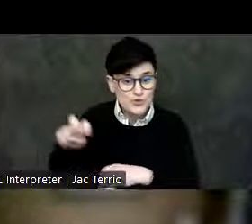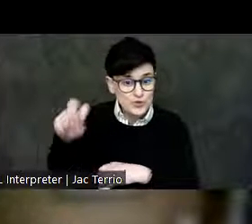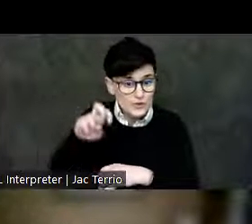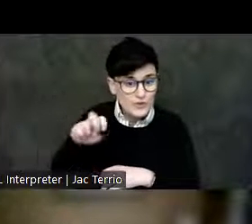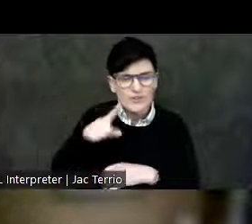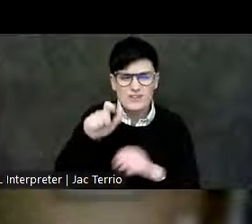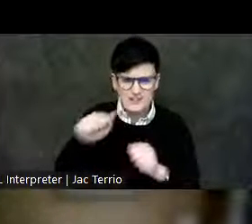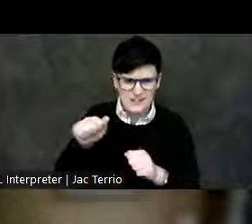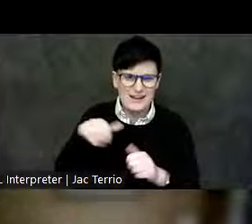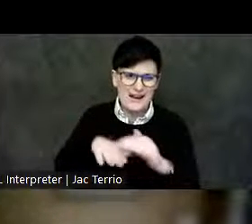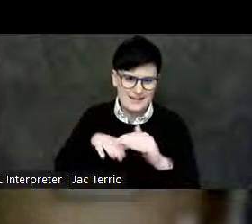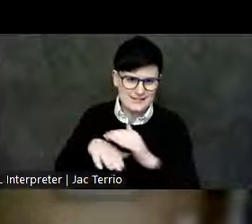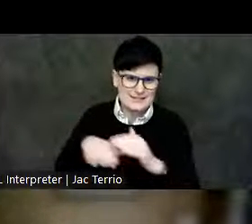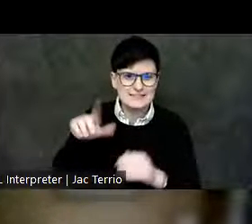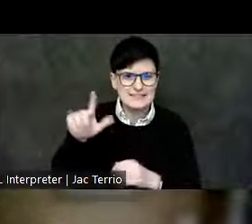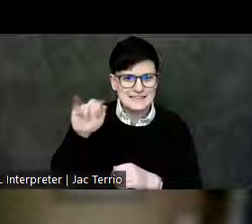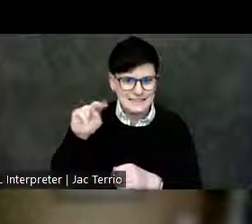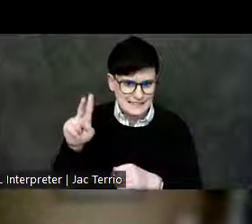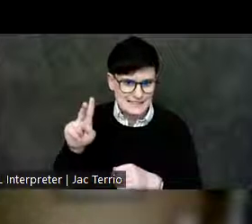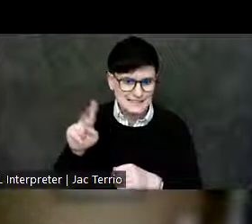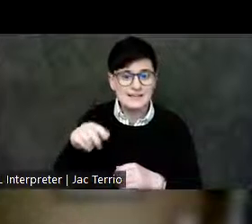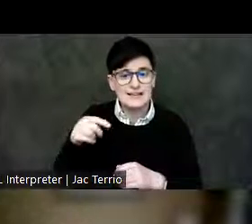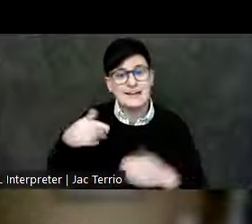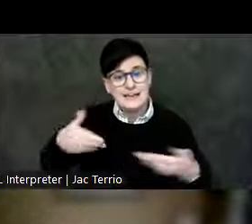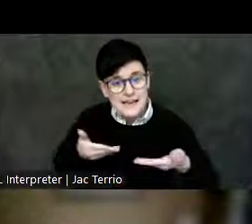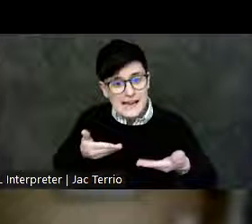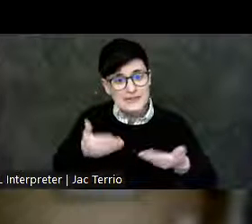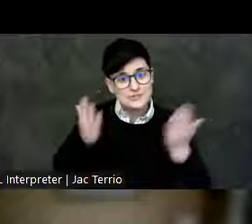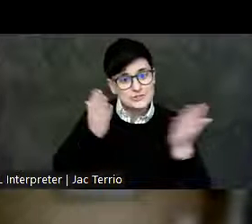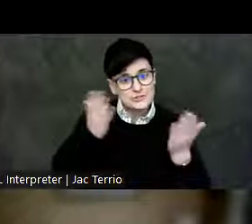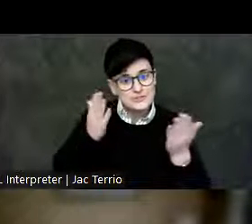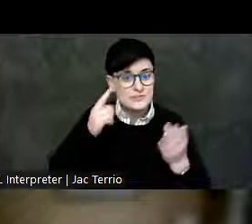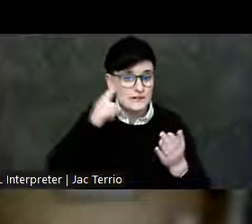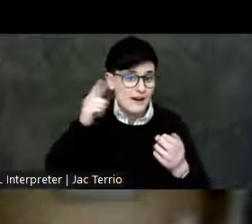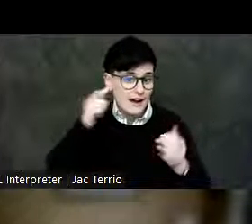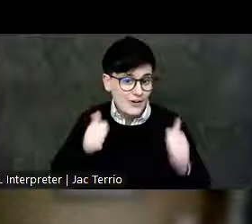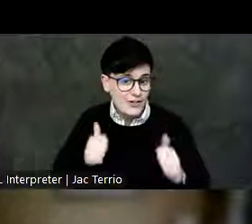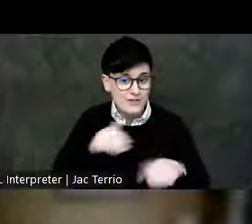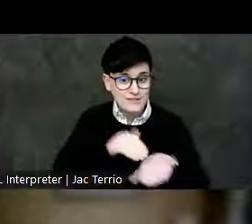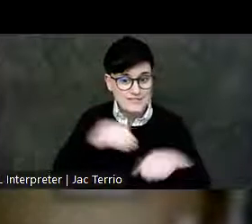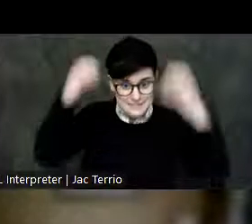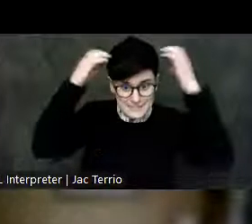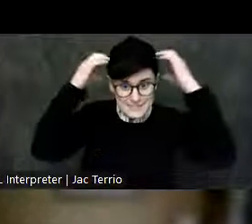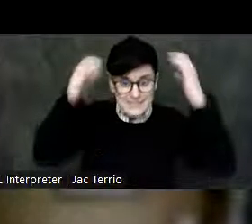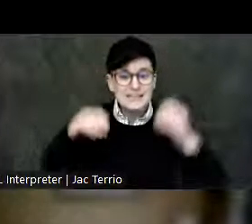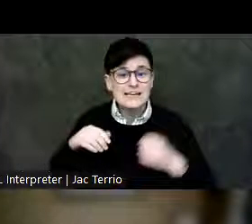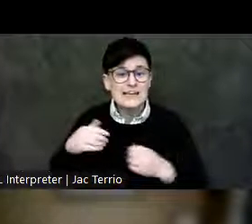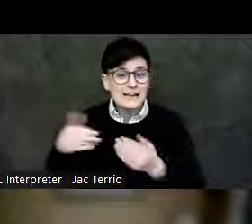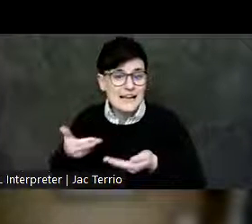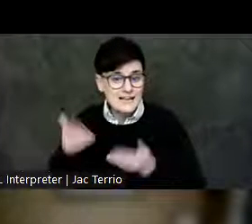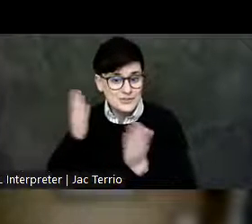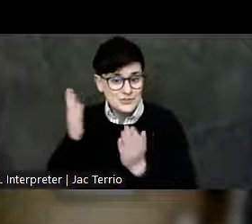those links. Guest services for hearing loss at Disney. Guest services for vision loss at Disney.